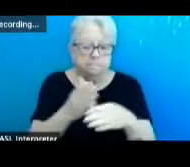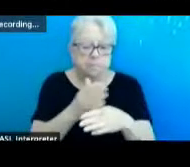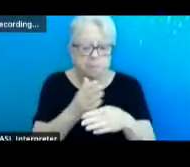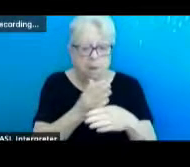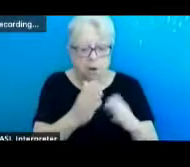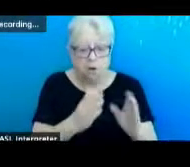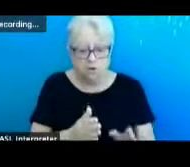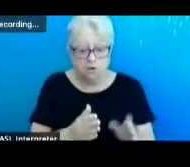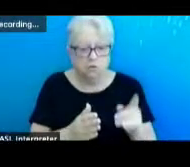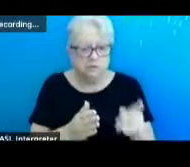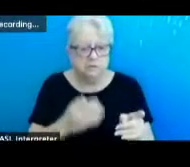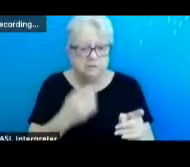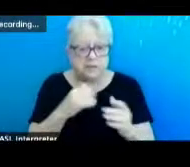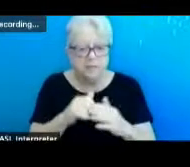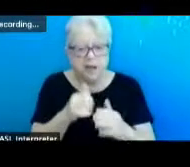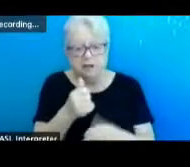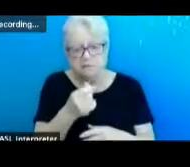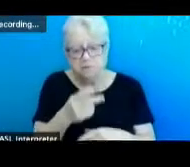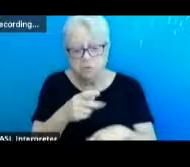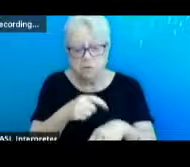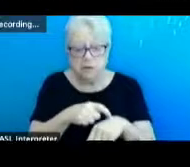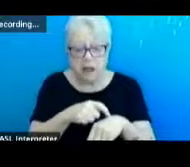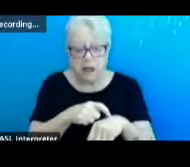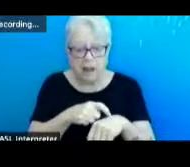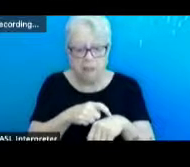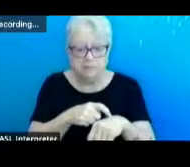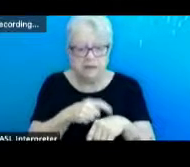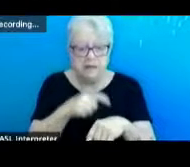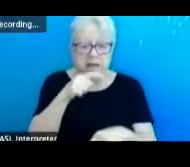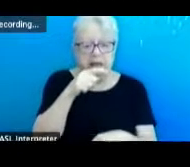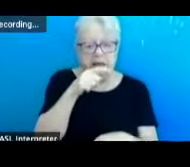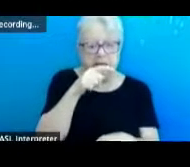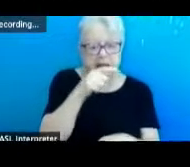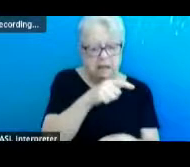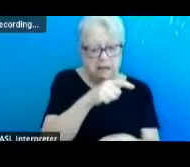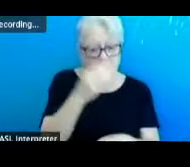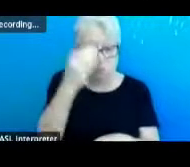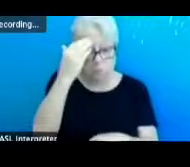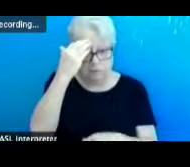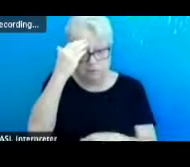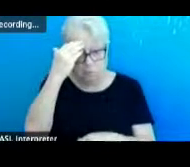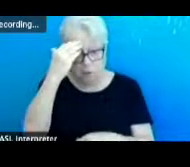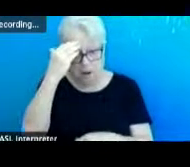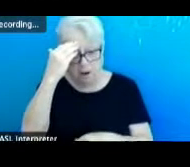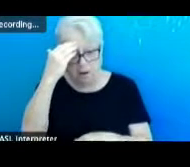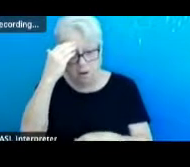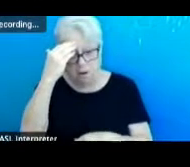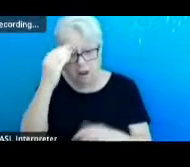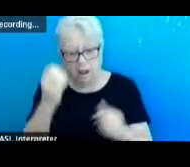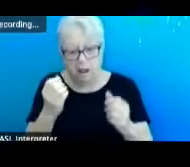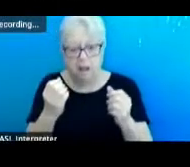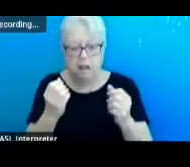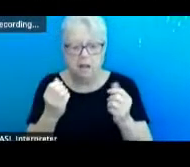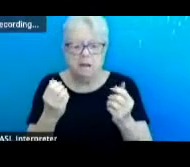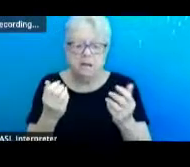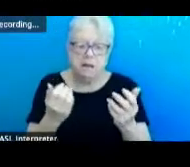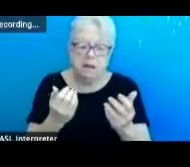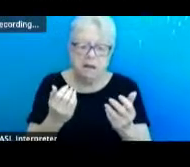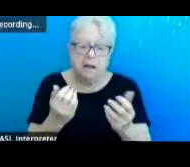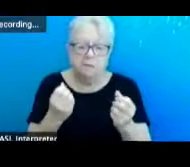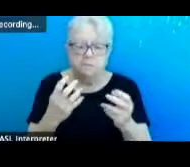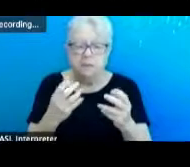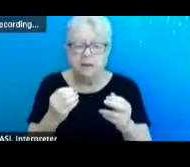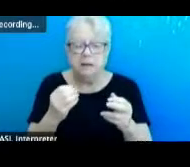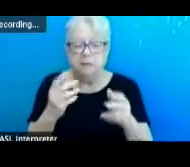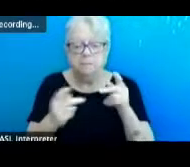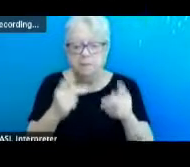that there have been a few times where I think he's been cognizant of a number of Strumwasser public